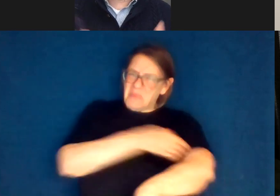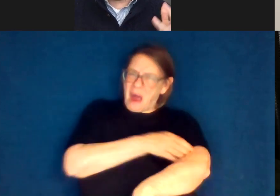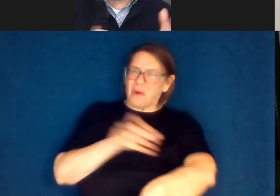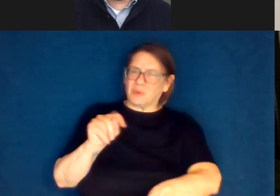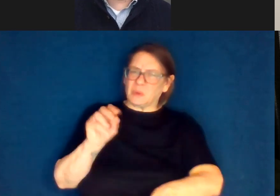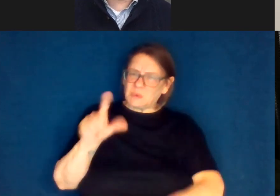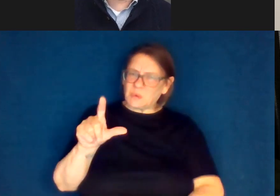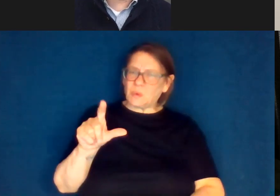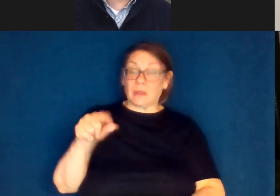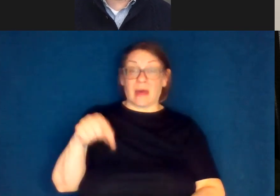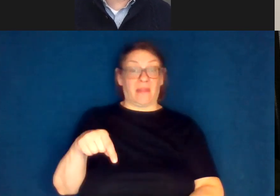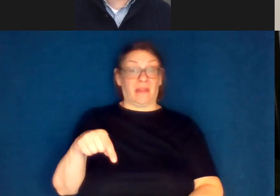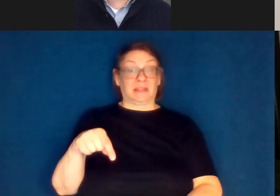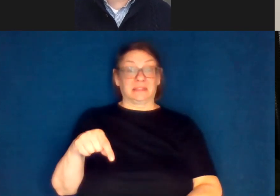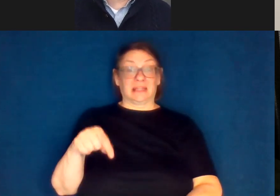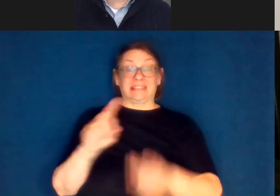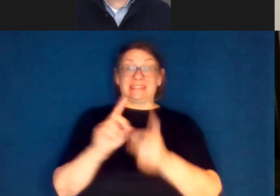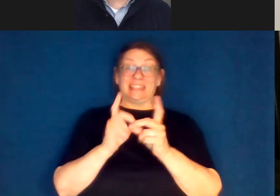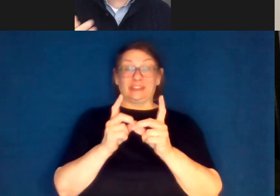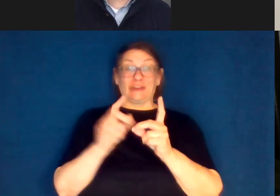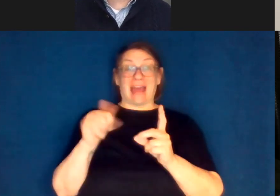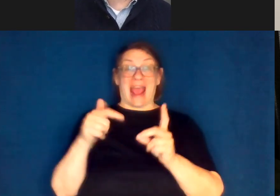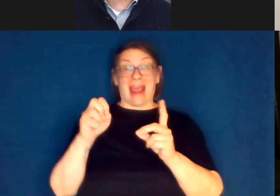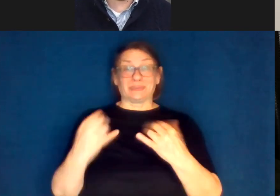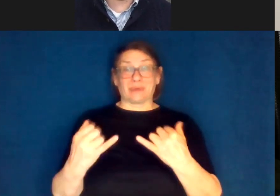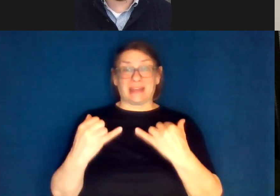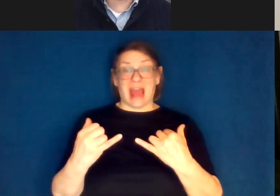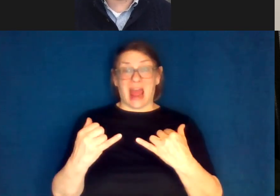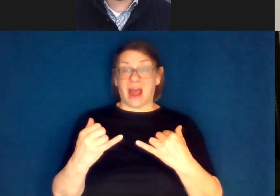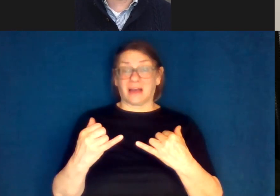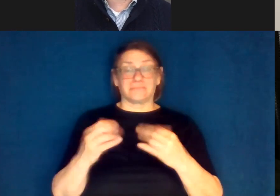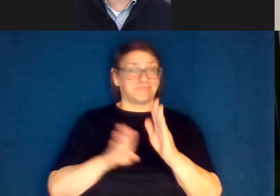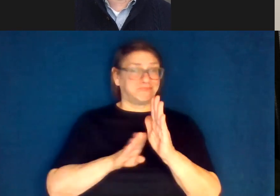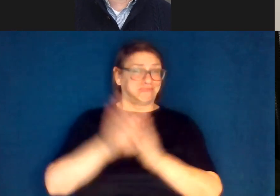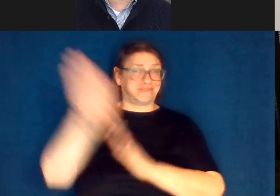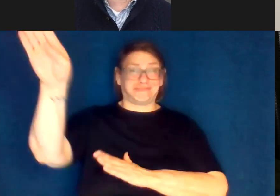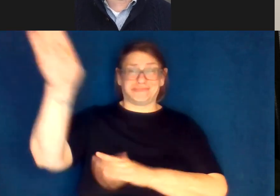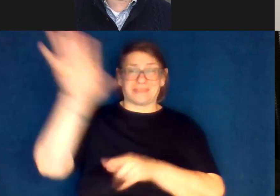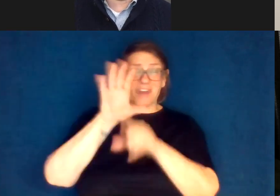And in this day and age, in the digital age, it's just going to continue to grow.